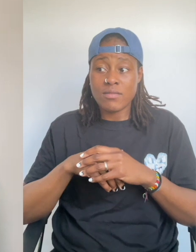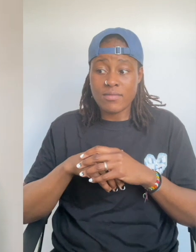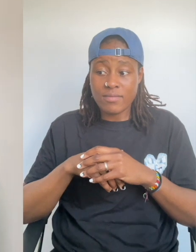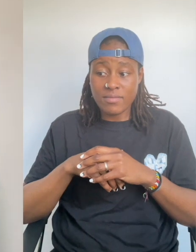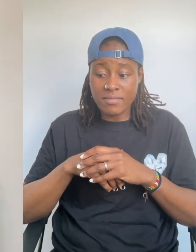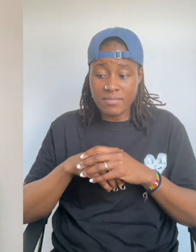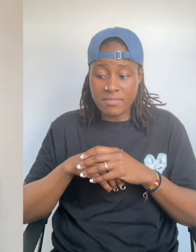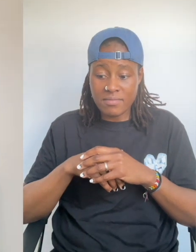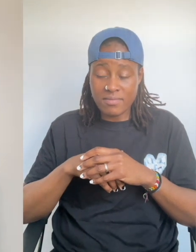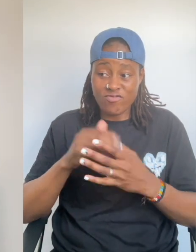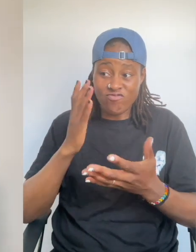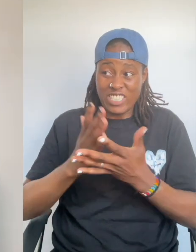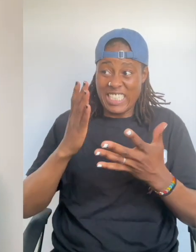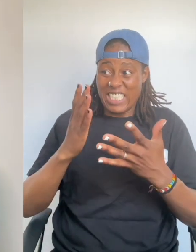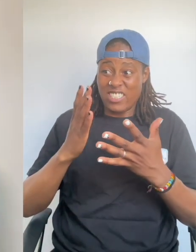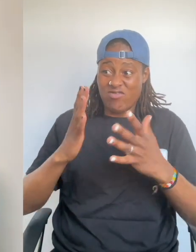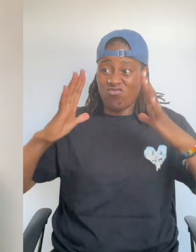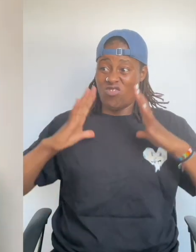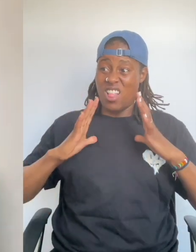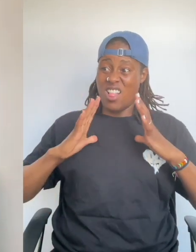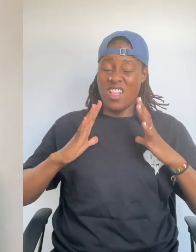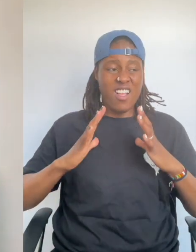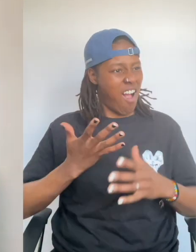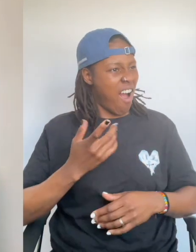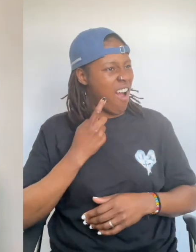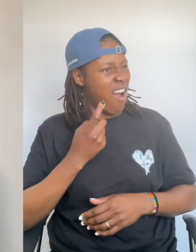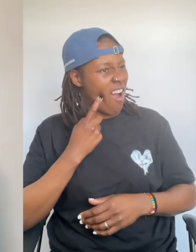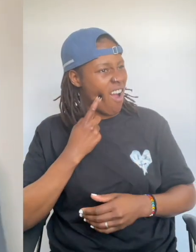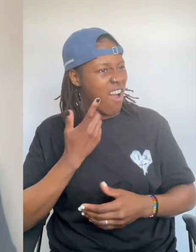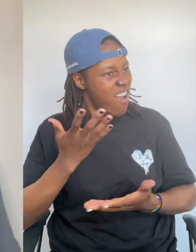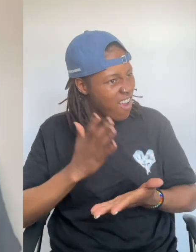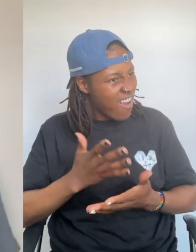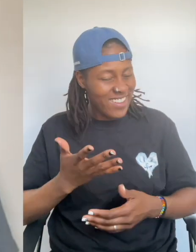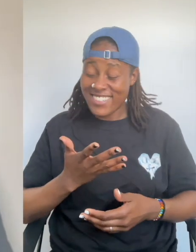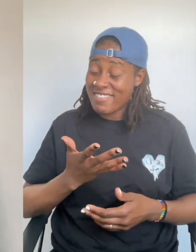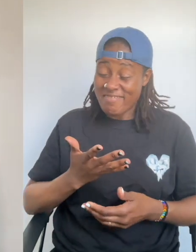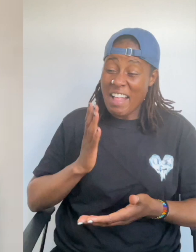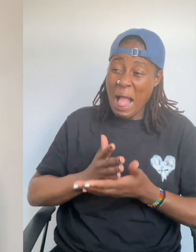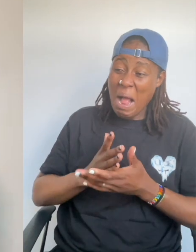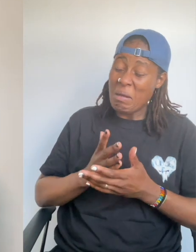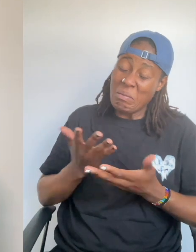yeah, it's just pretty chill really. It's not a bad night's work, that is it? It's not bad at all, yeah.